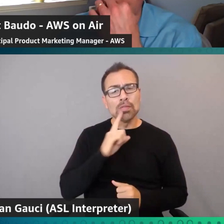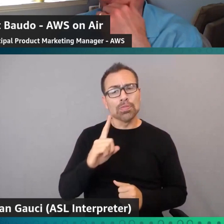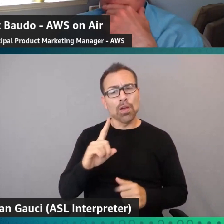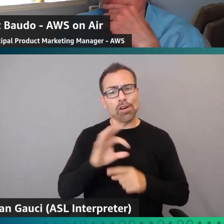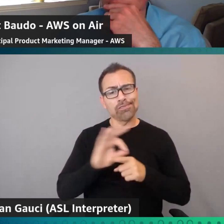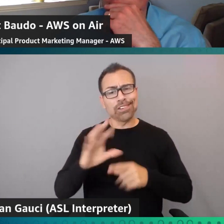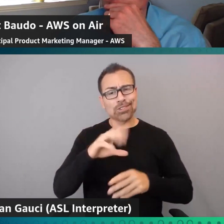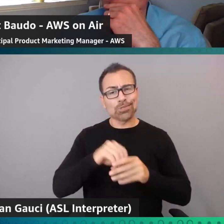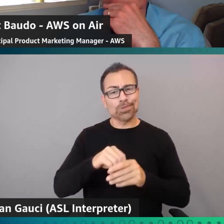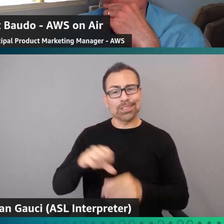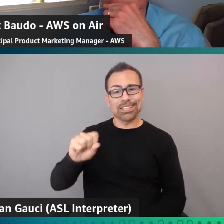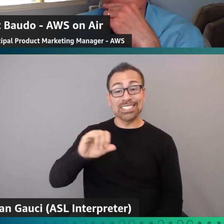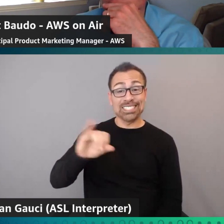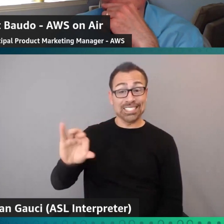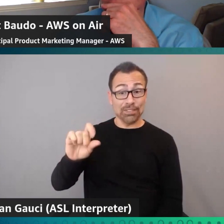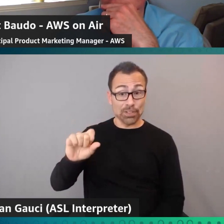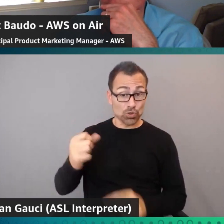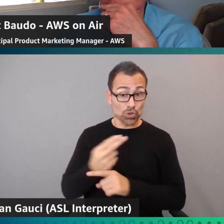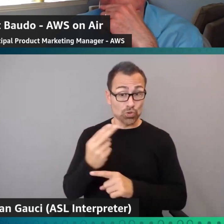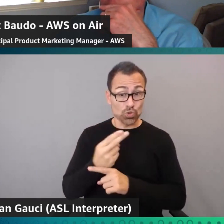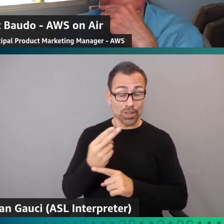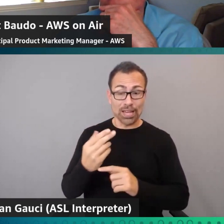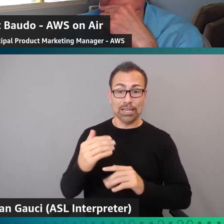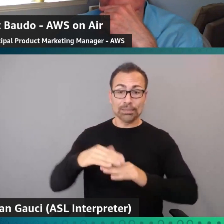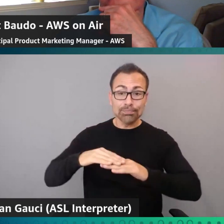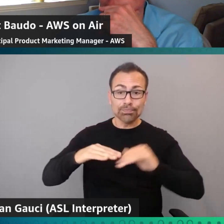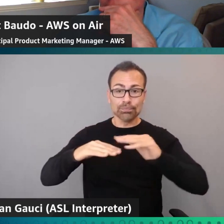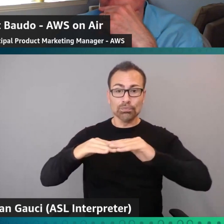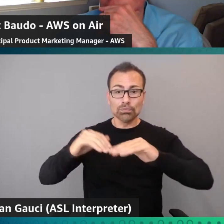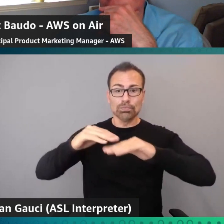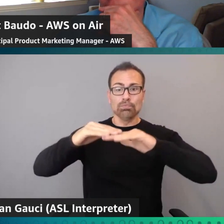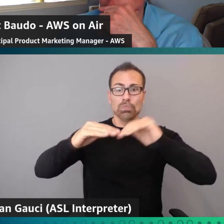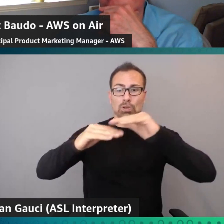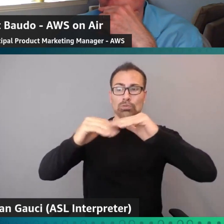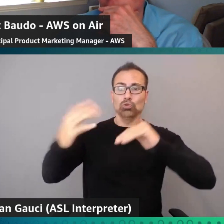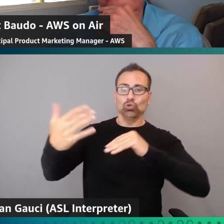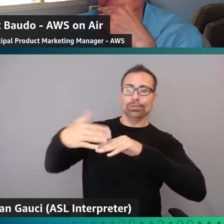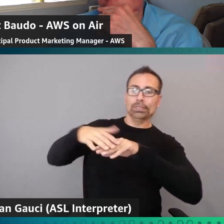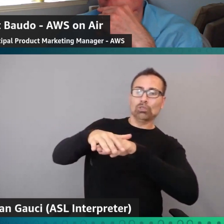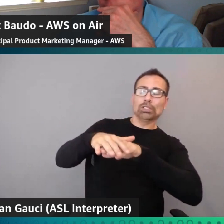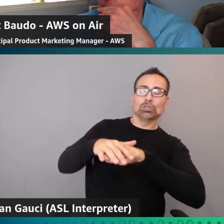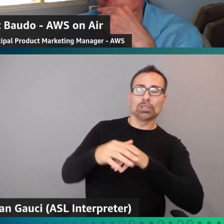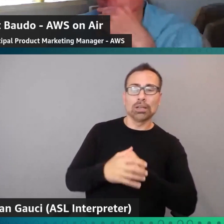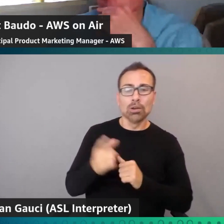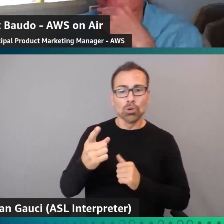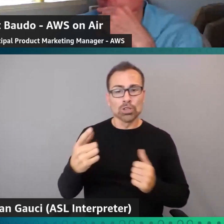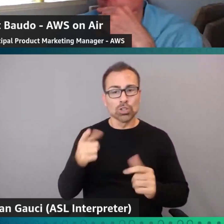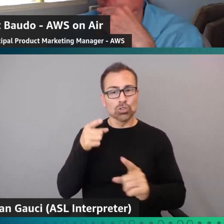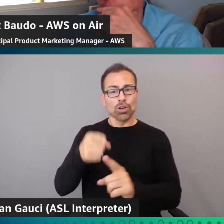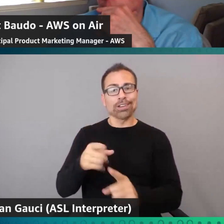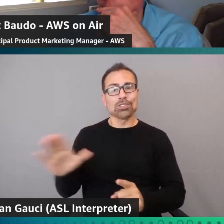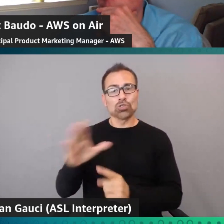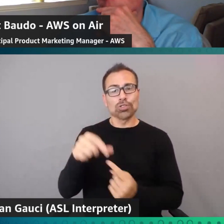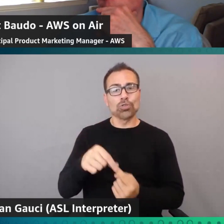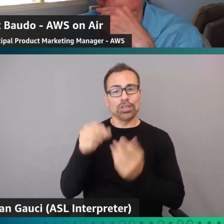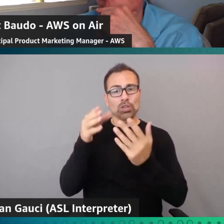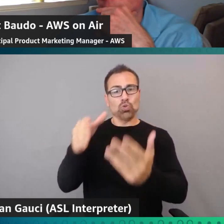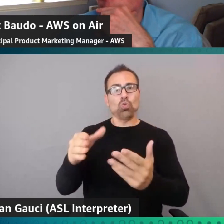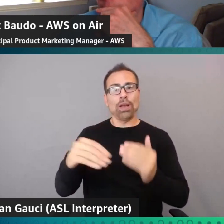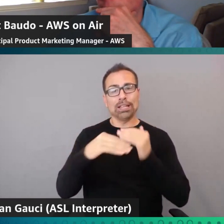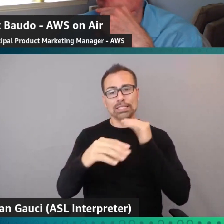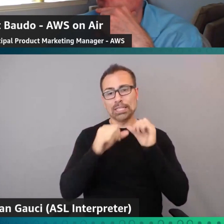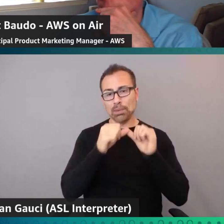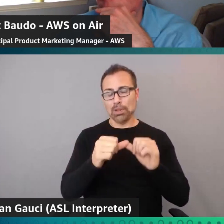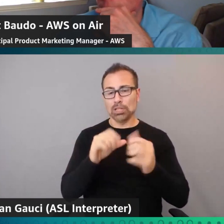your integrations on top of, which targets your unique way of doing sustainability related or implementing those